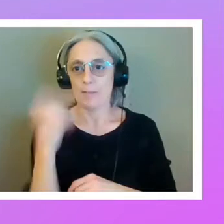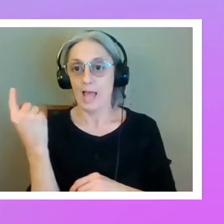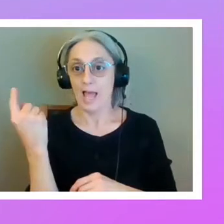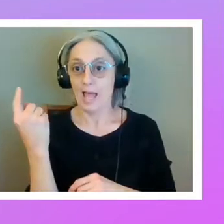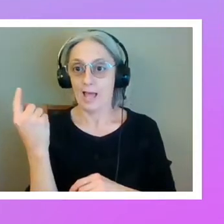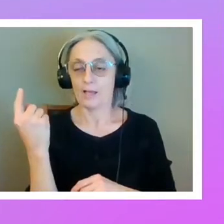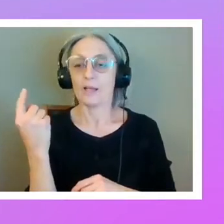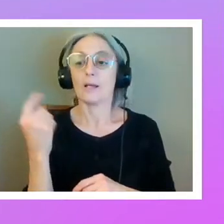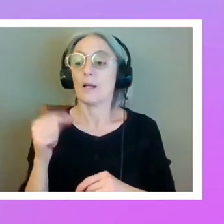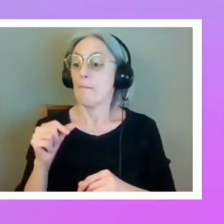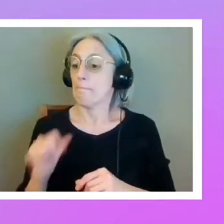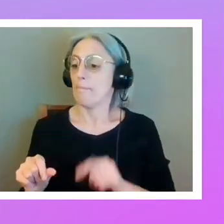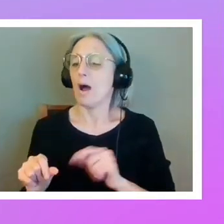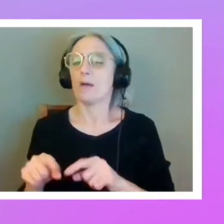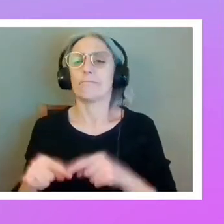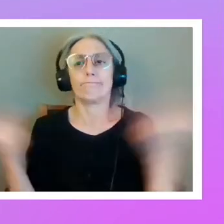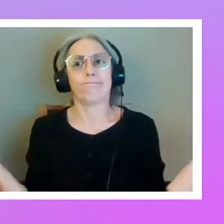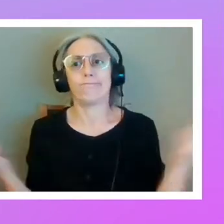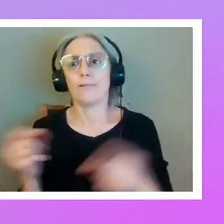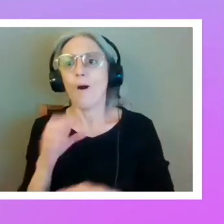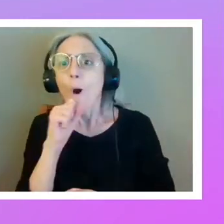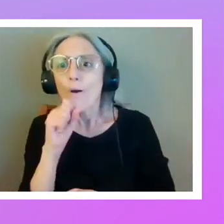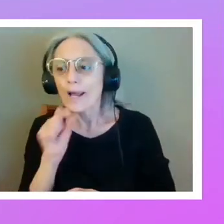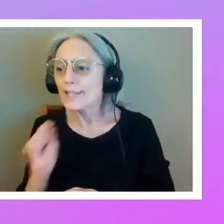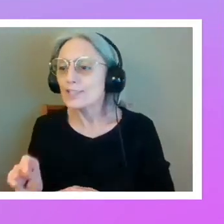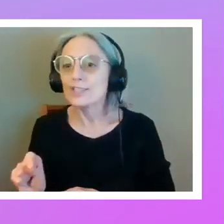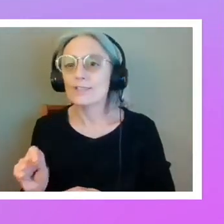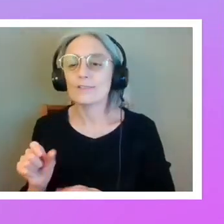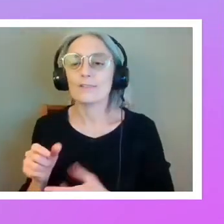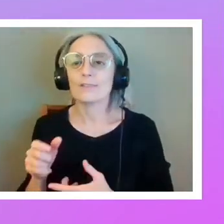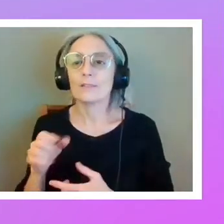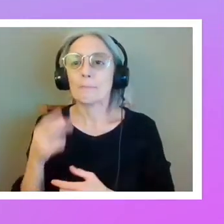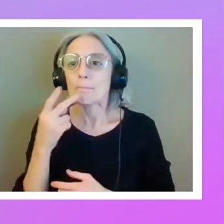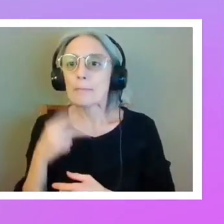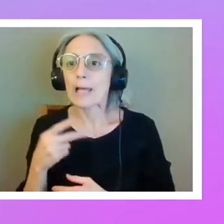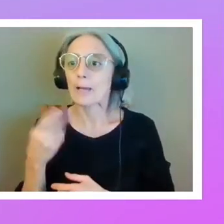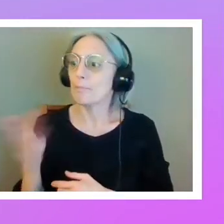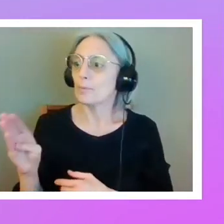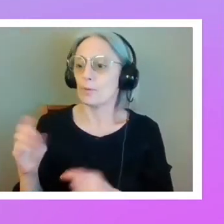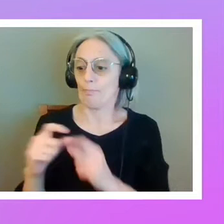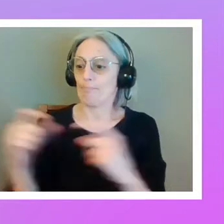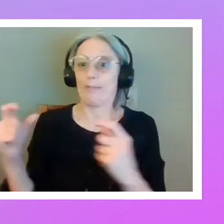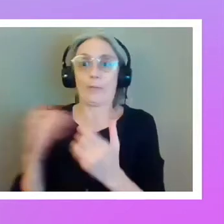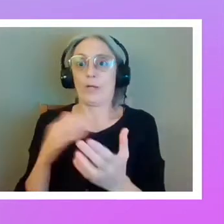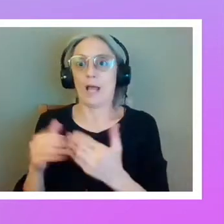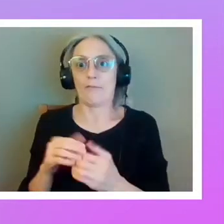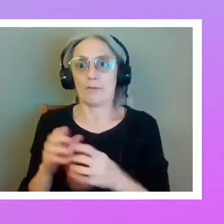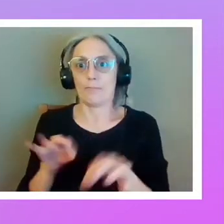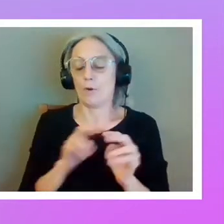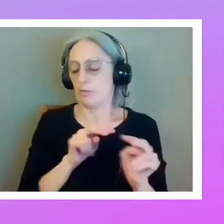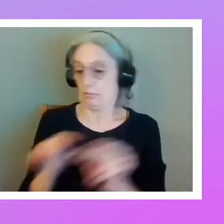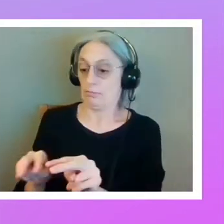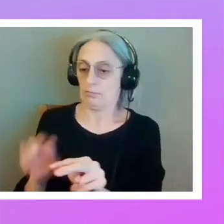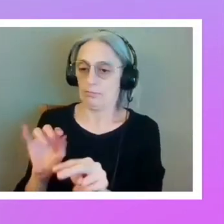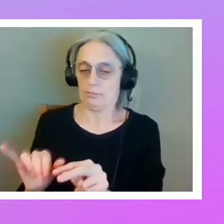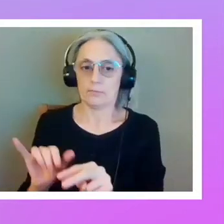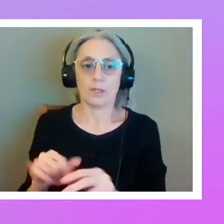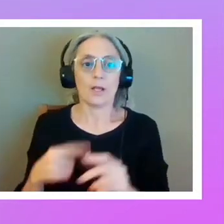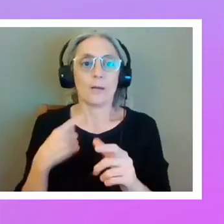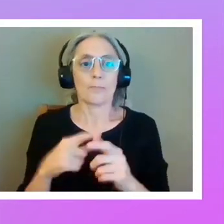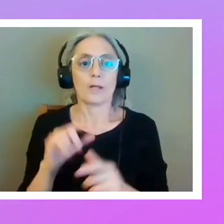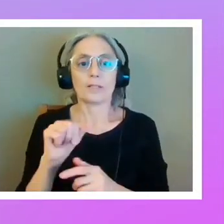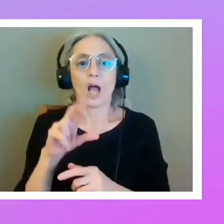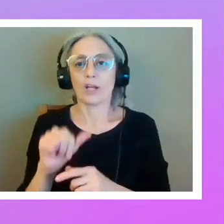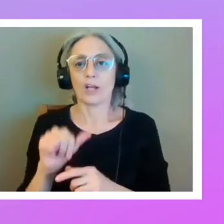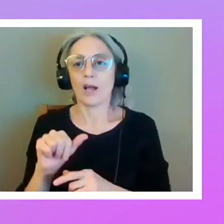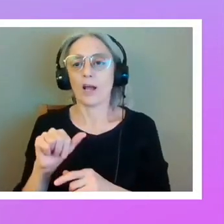orange, make it pink, make it blue, make it big. And we need that ARIA label. But let's talk